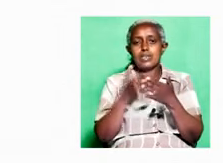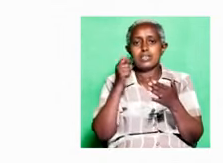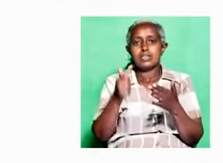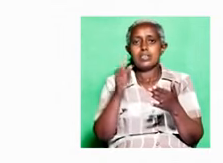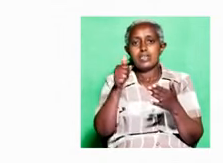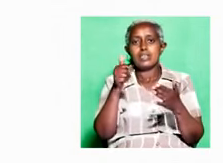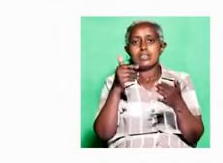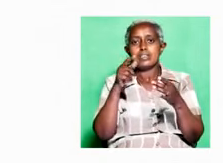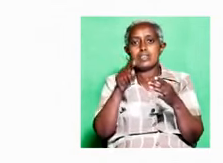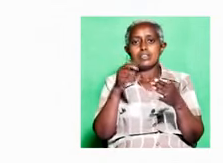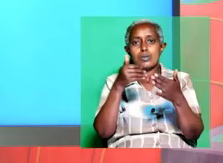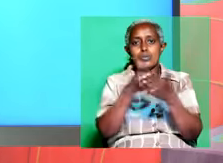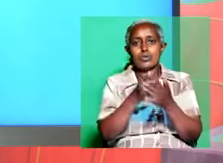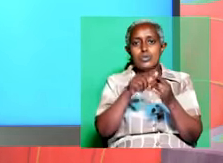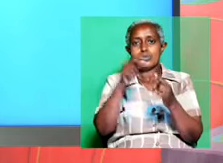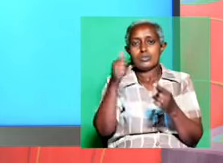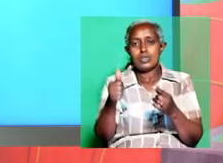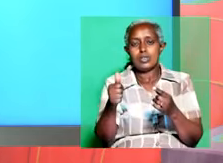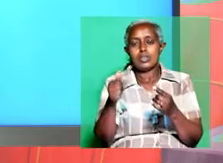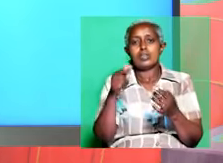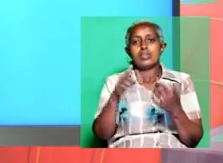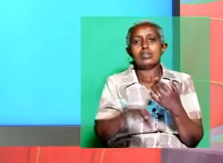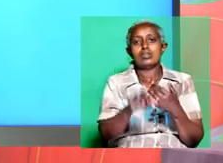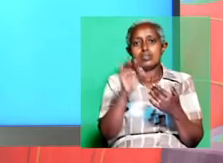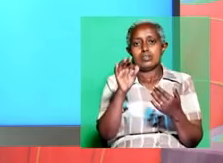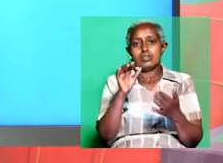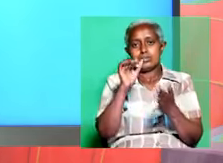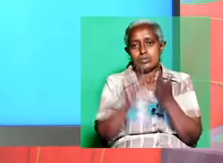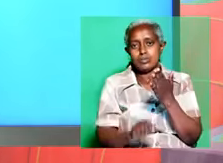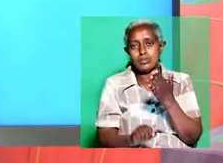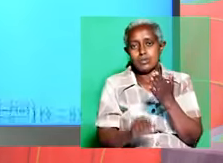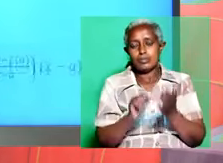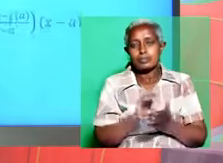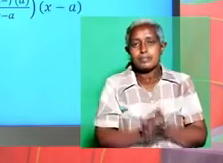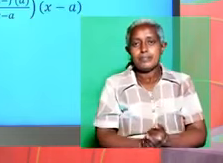to a exists. So